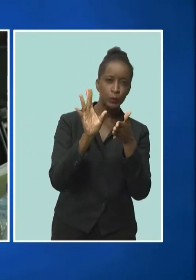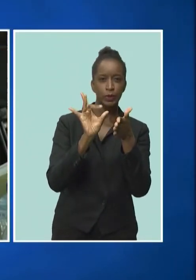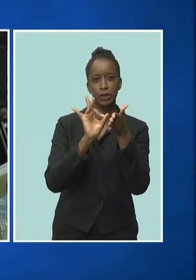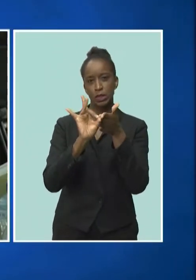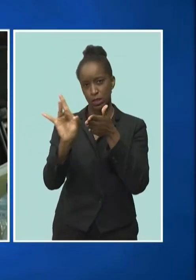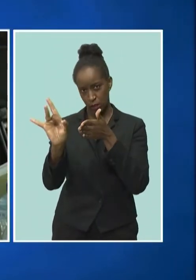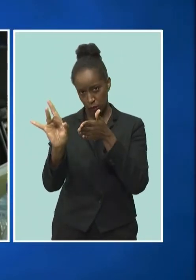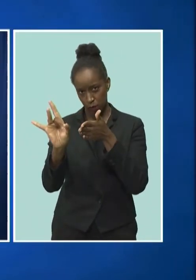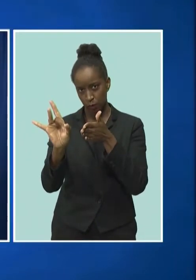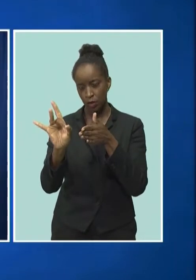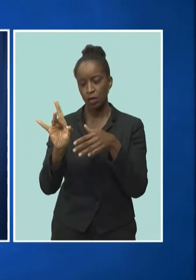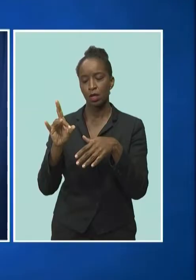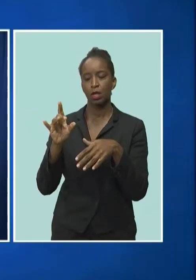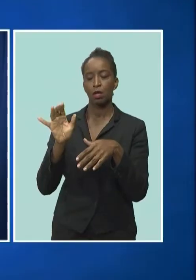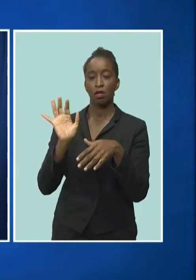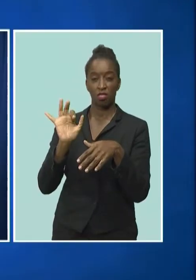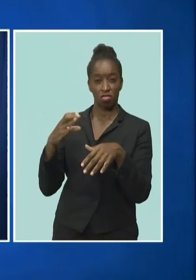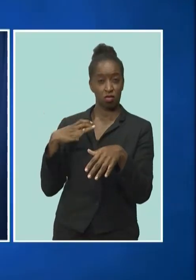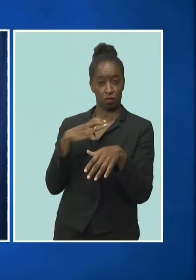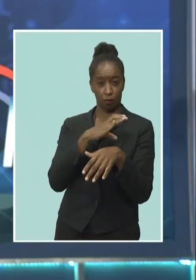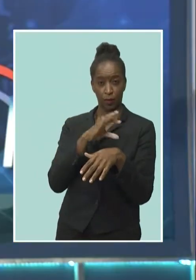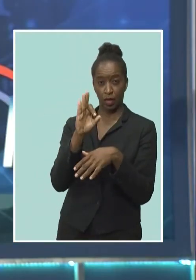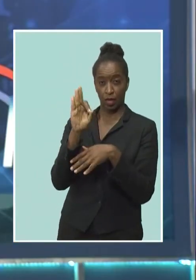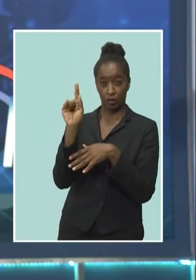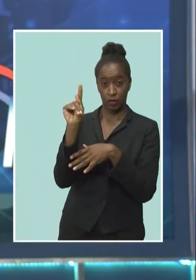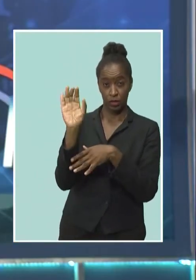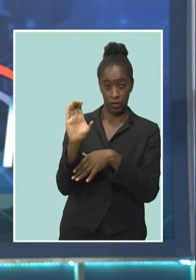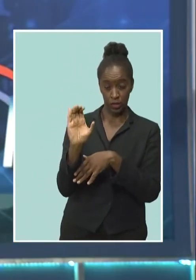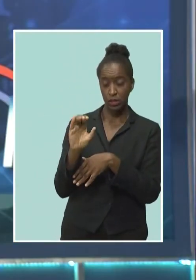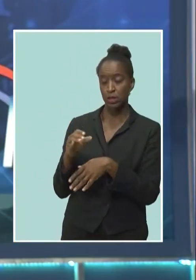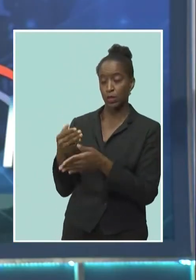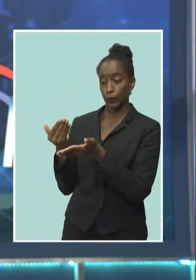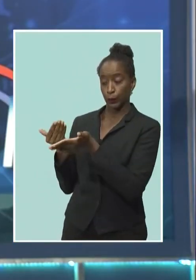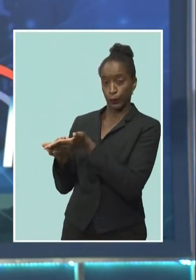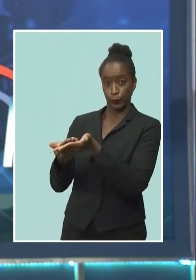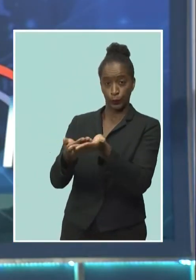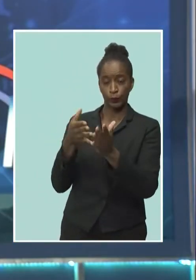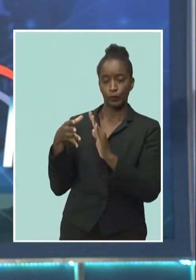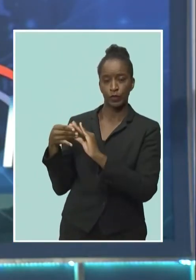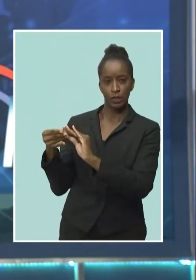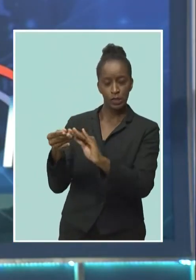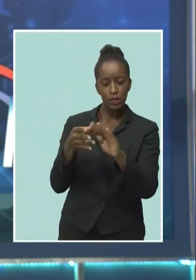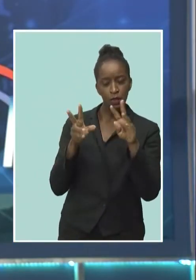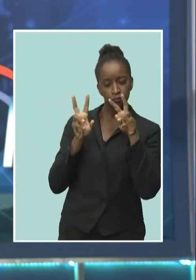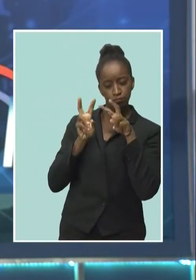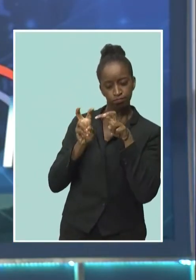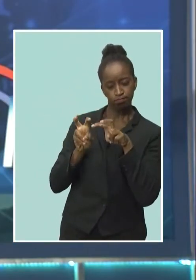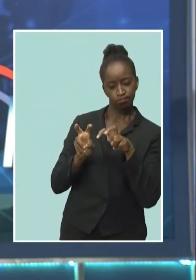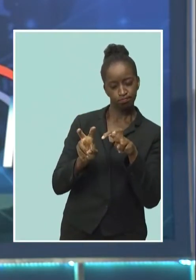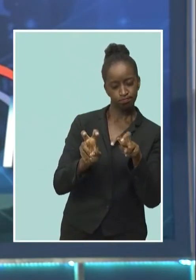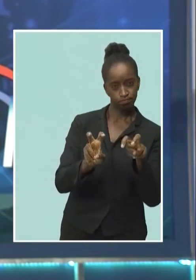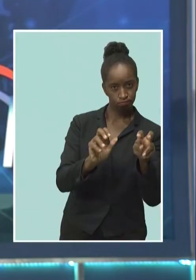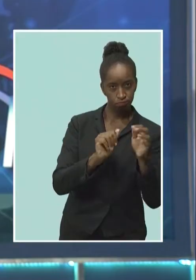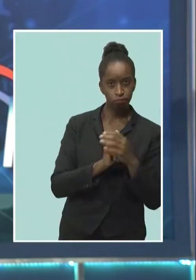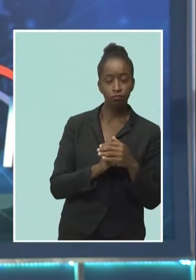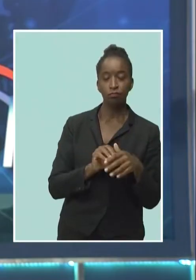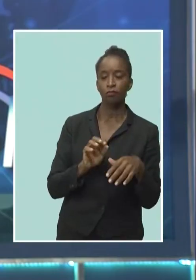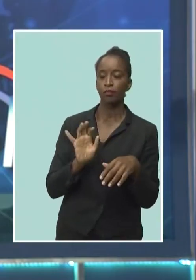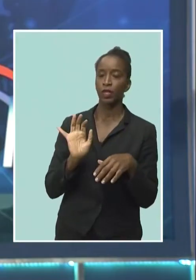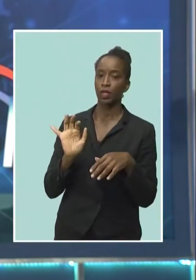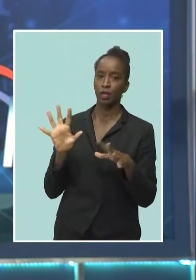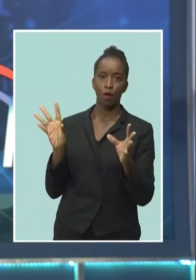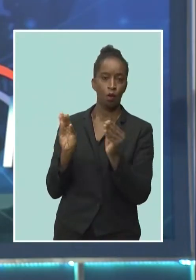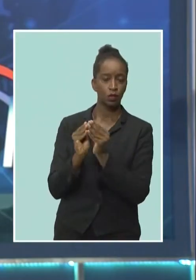evidence presented and render its decision. The rate hearing concluded on Friday, October 14th, after 15 days of arguments